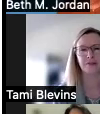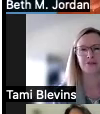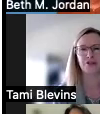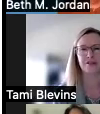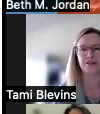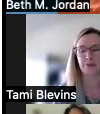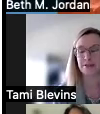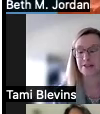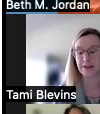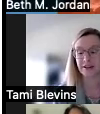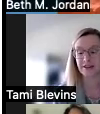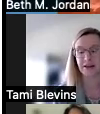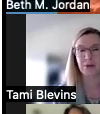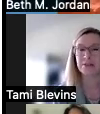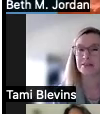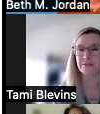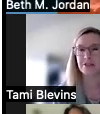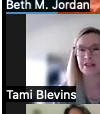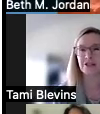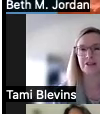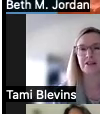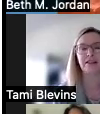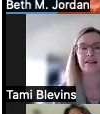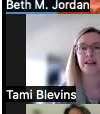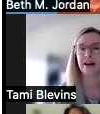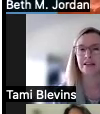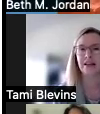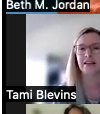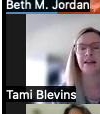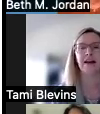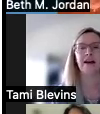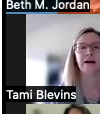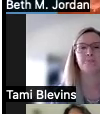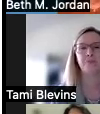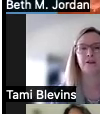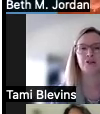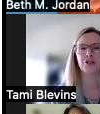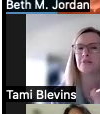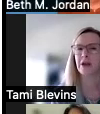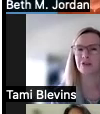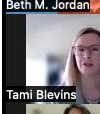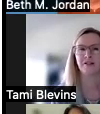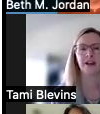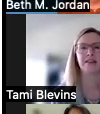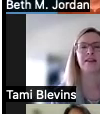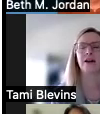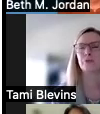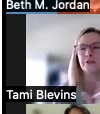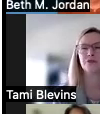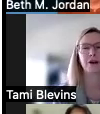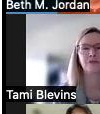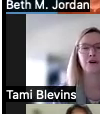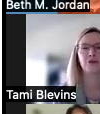some just specific pieces of legislation that I'd like to highlight just to mention, and then I